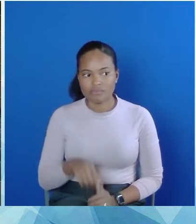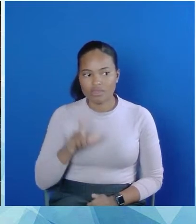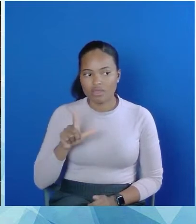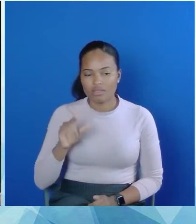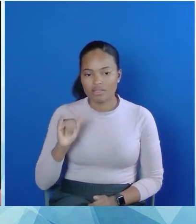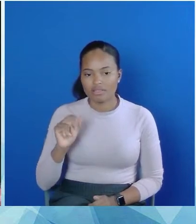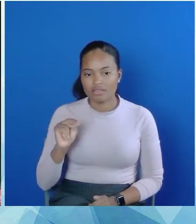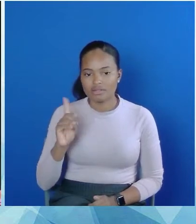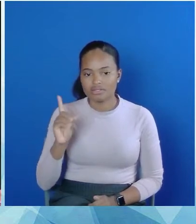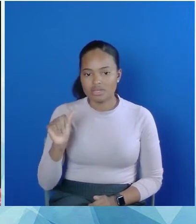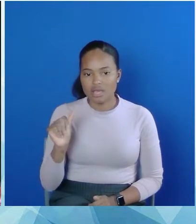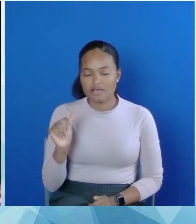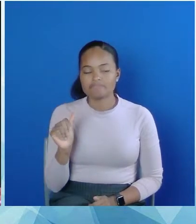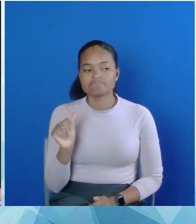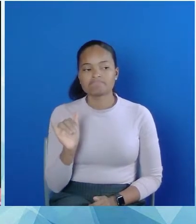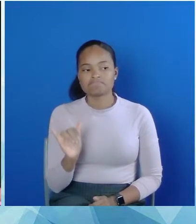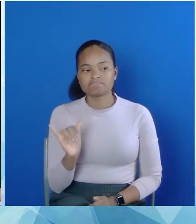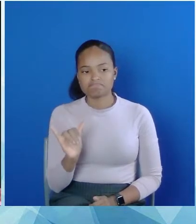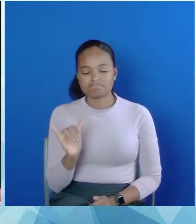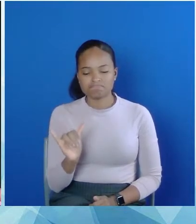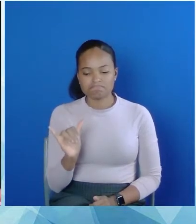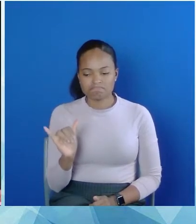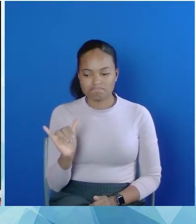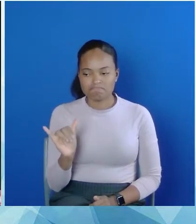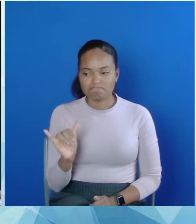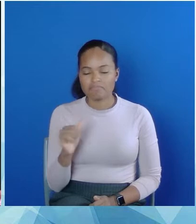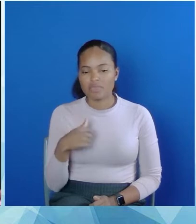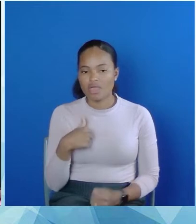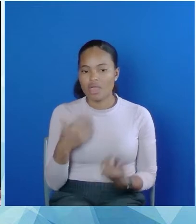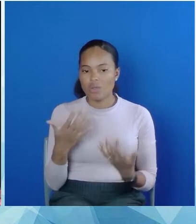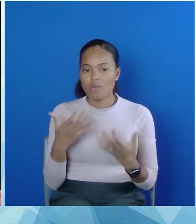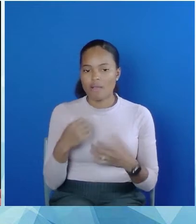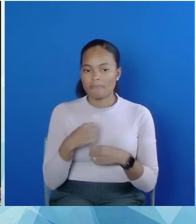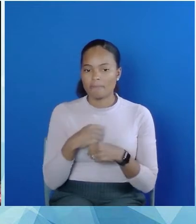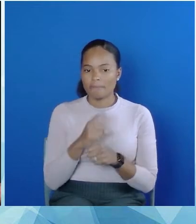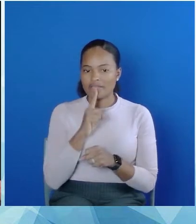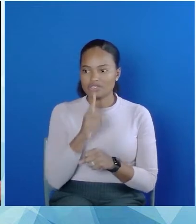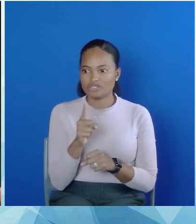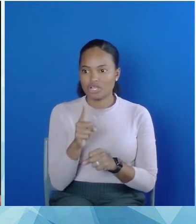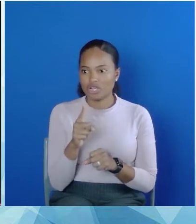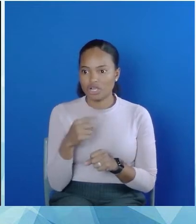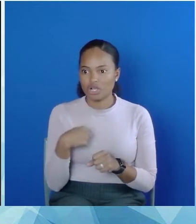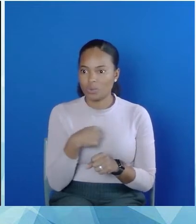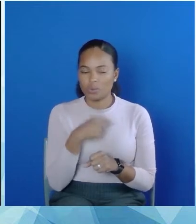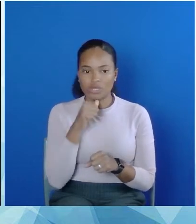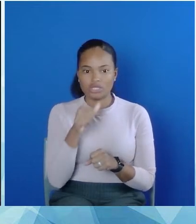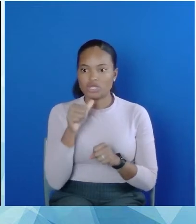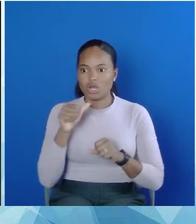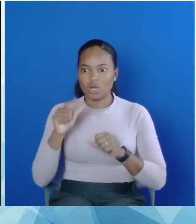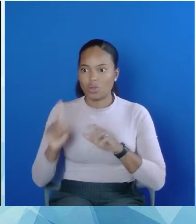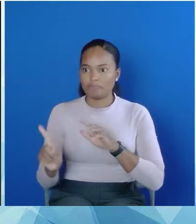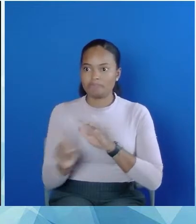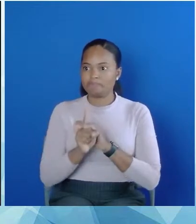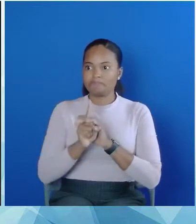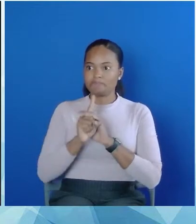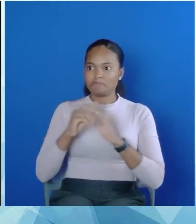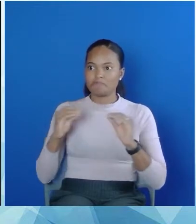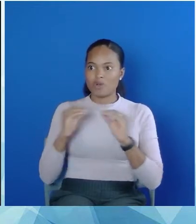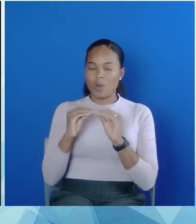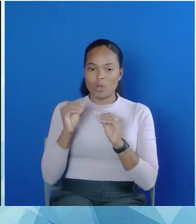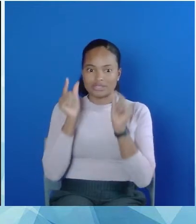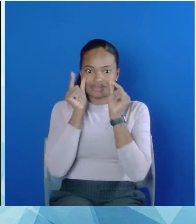Okay. I want to make sure that we don't get any surprises like 1402. Yes,